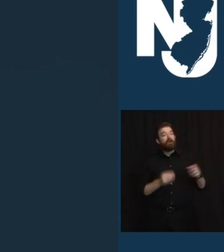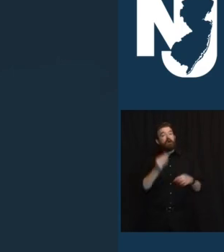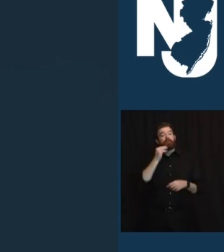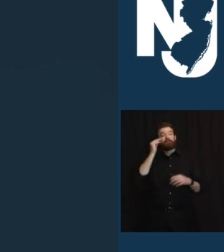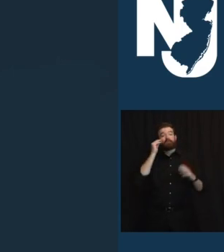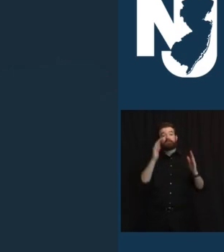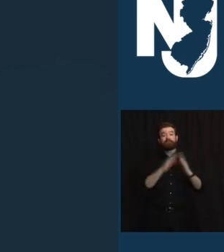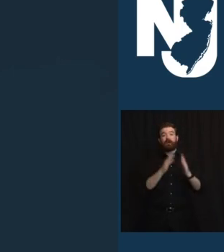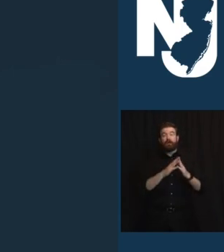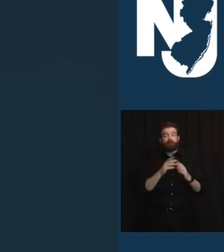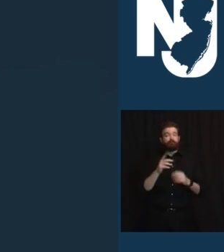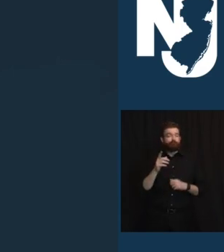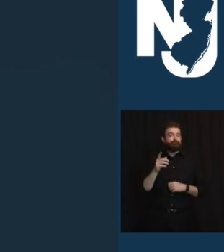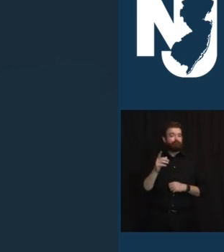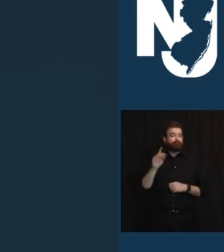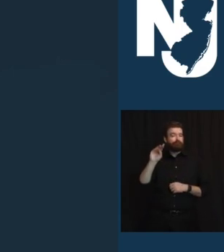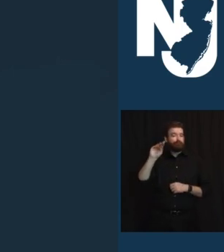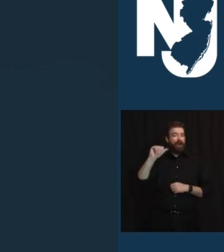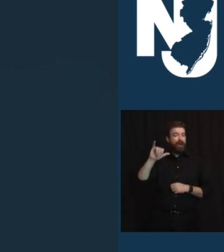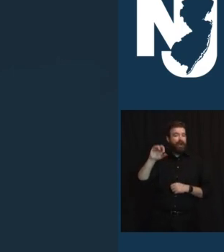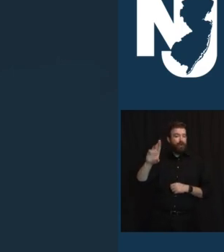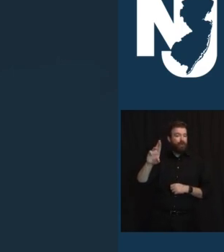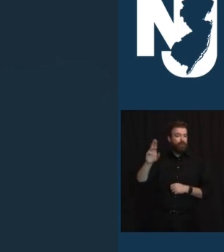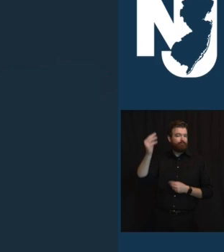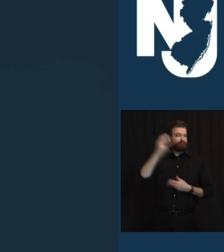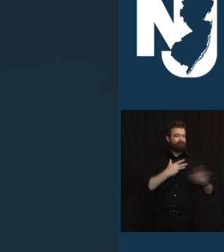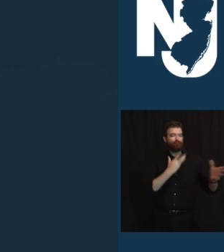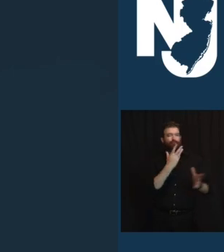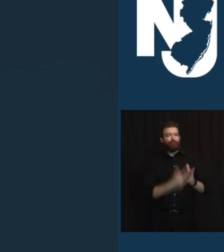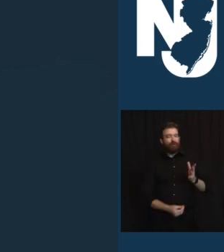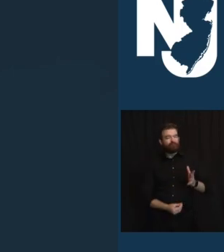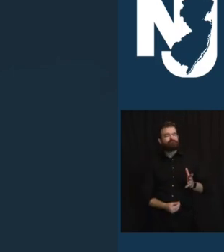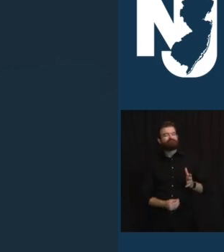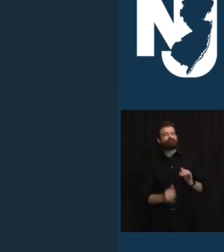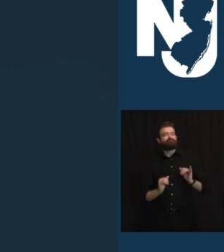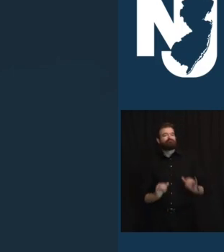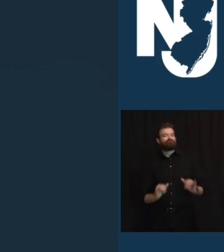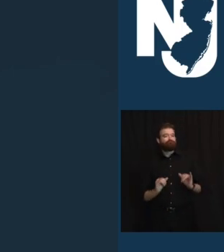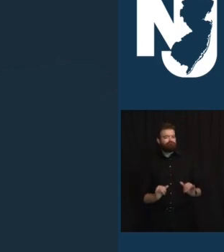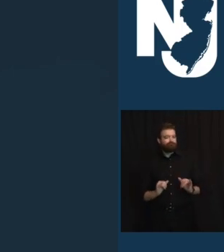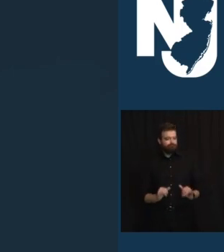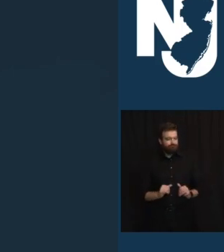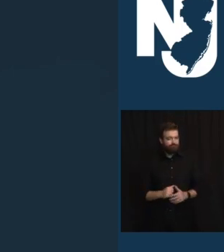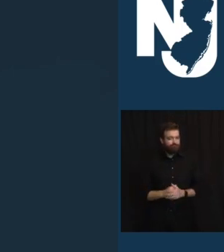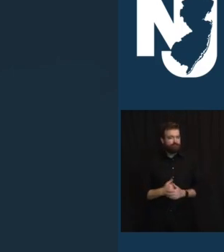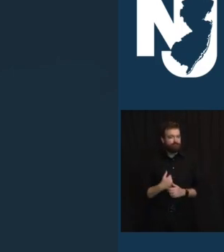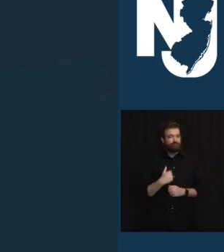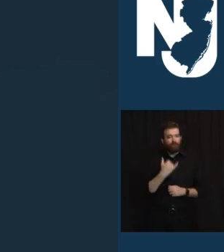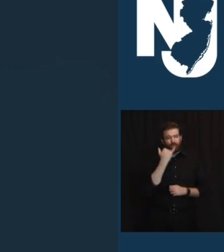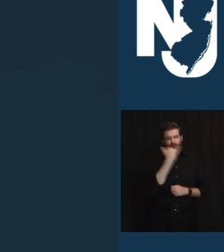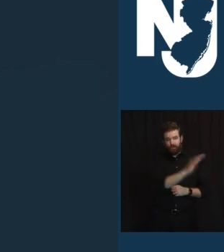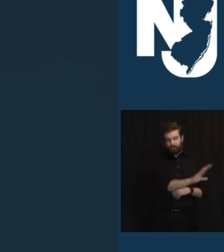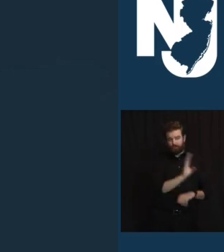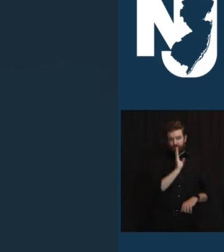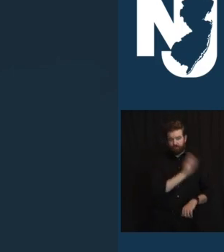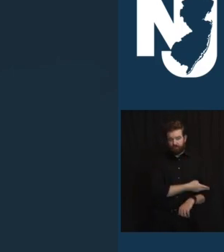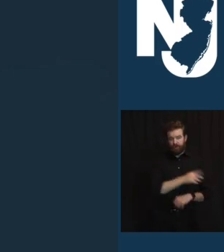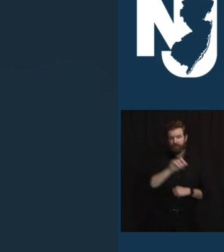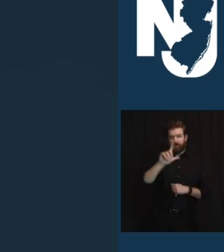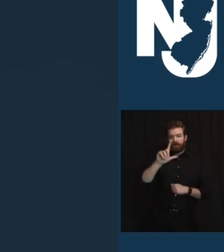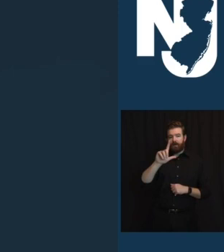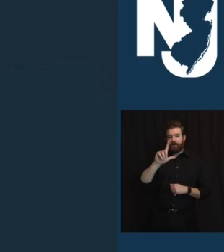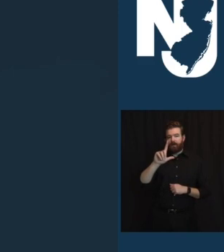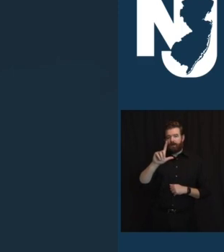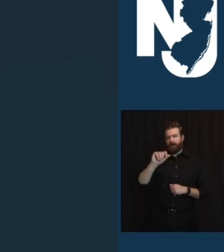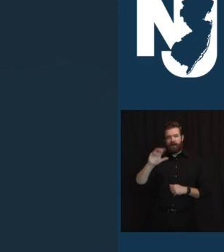Olga's life to our attention. I spoke with her granddaughter, Leslie. You can imagine how she felt about her grandmother, but